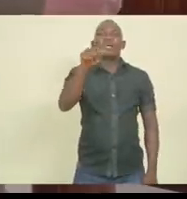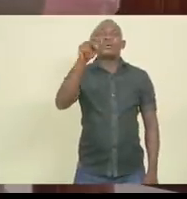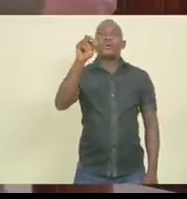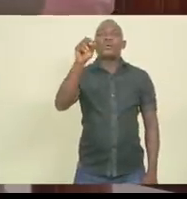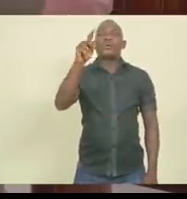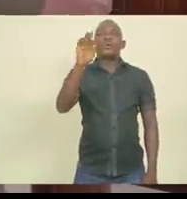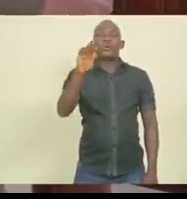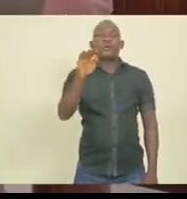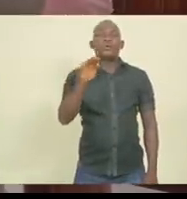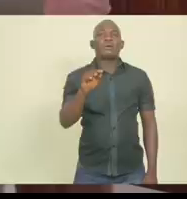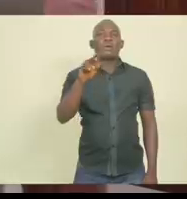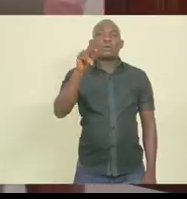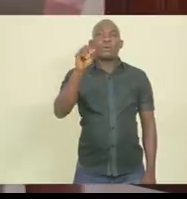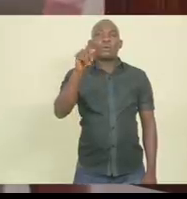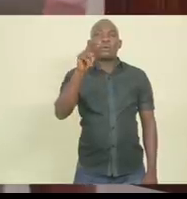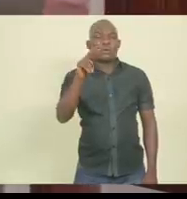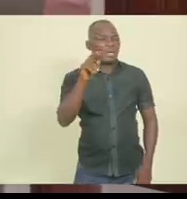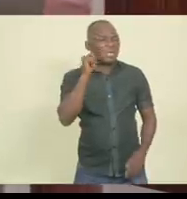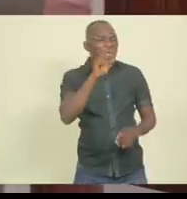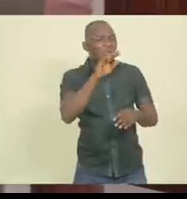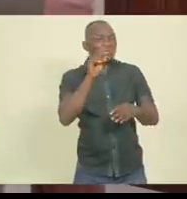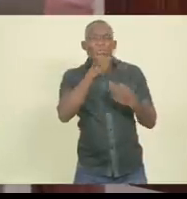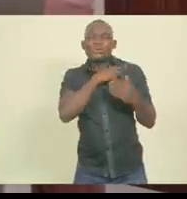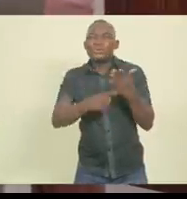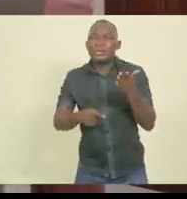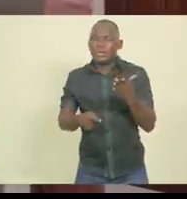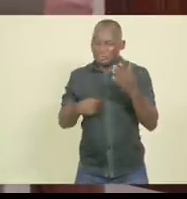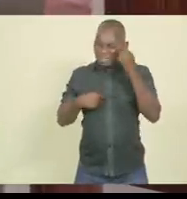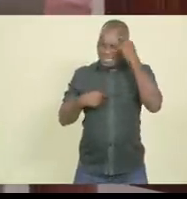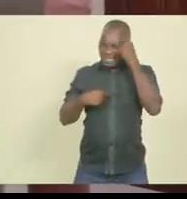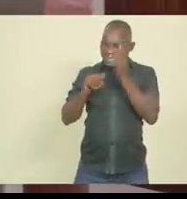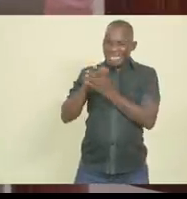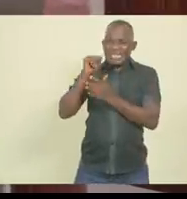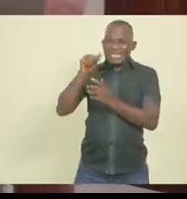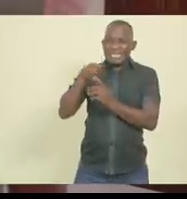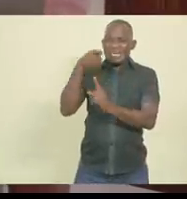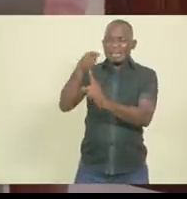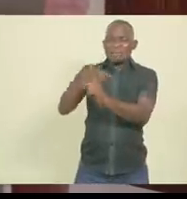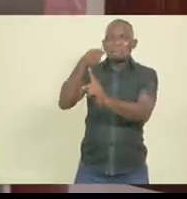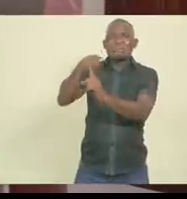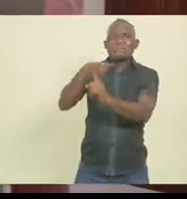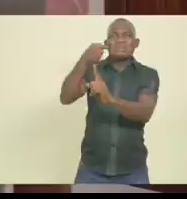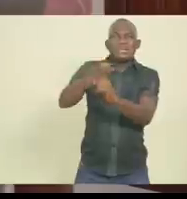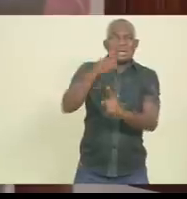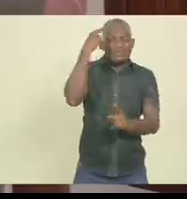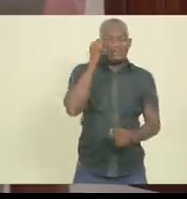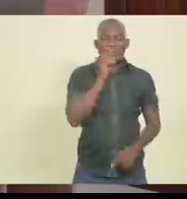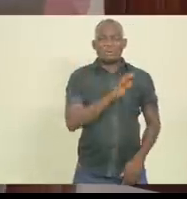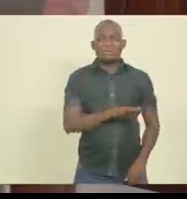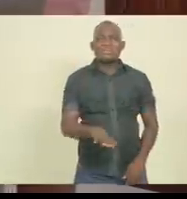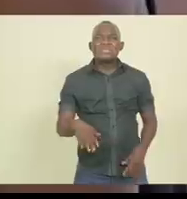KORKOR COFIE. Yeah. What does she do? I think she's an advocate whatsoever for